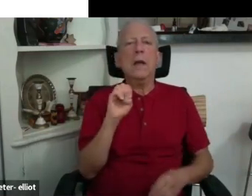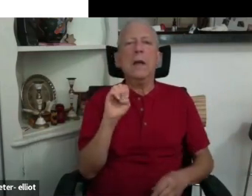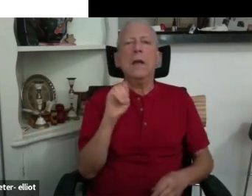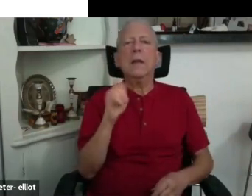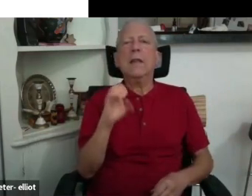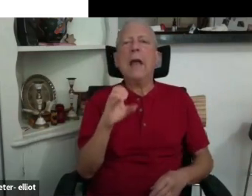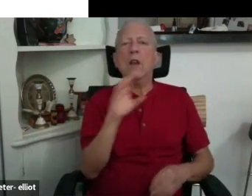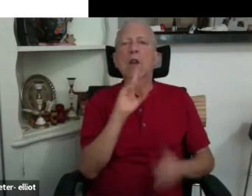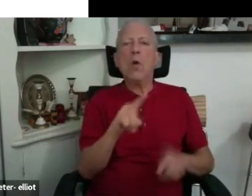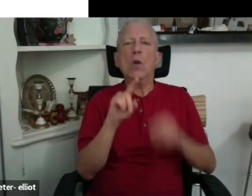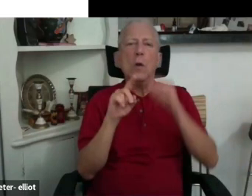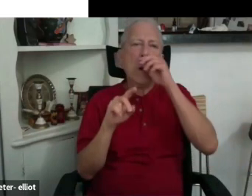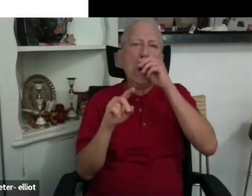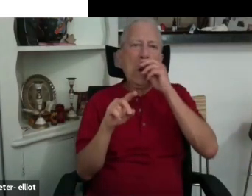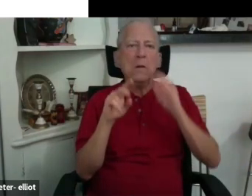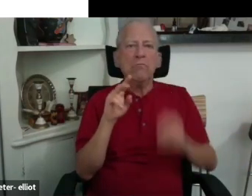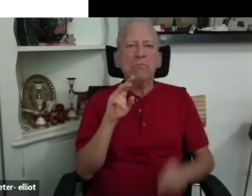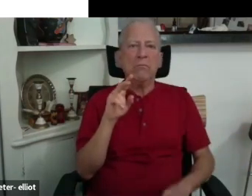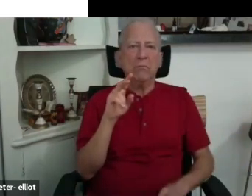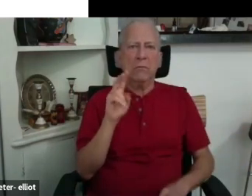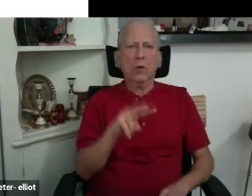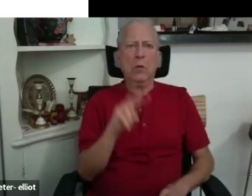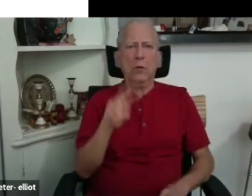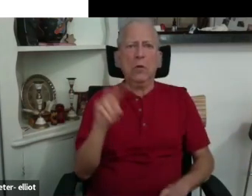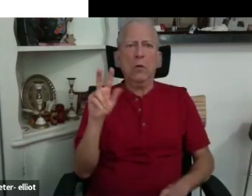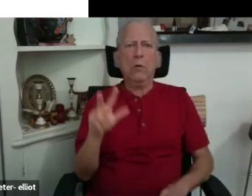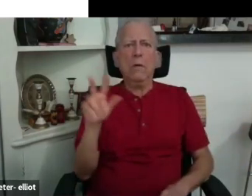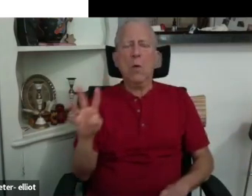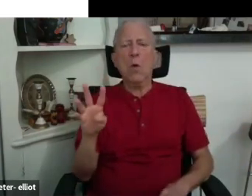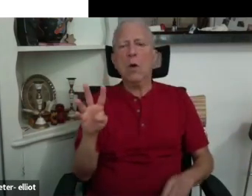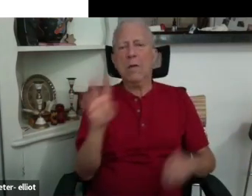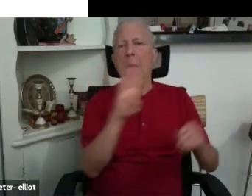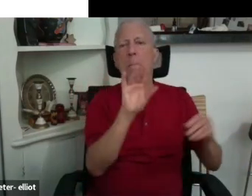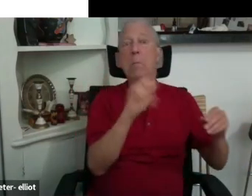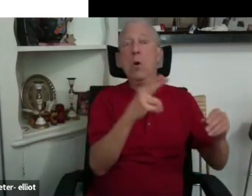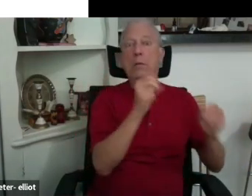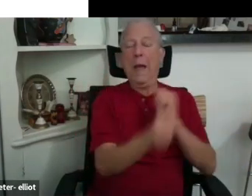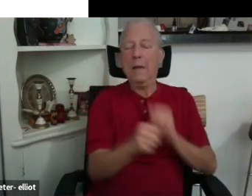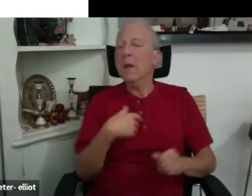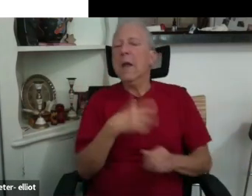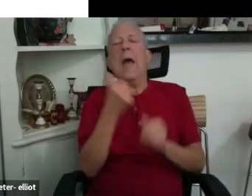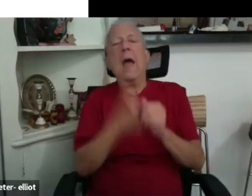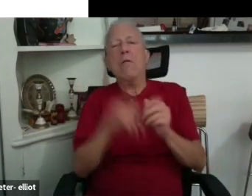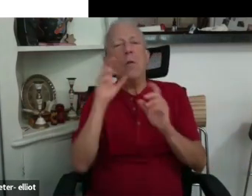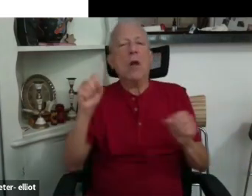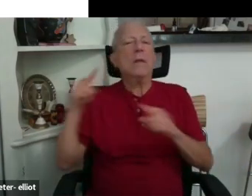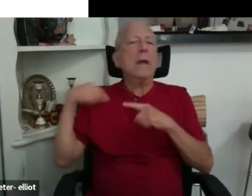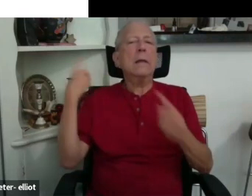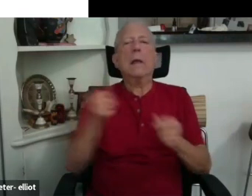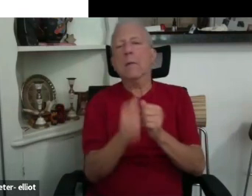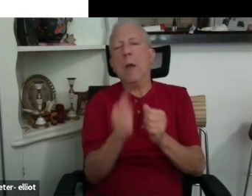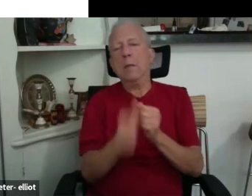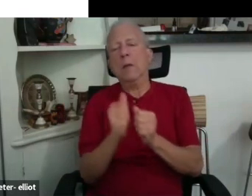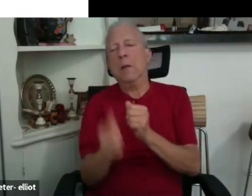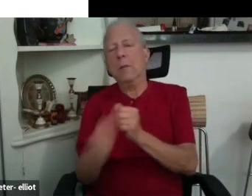13224 passed under the Bush administration and subsequently renewed by each administration since, most recently